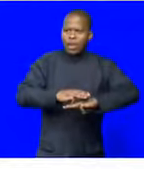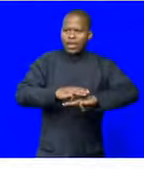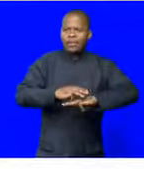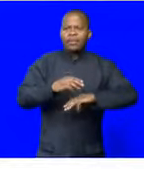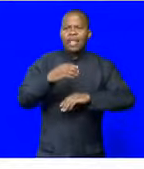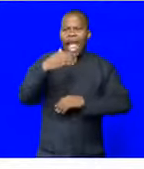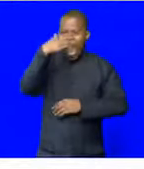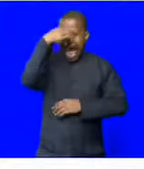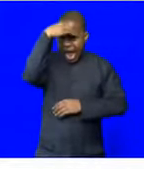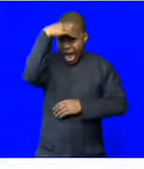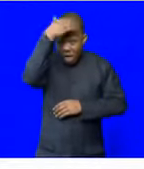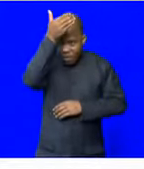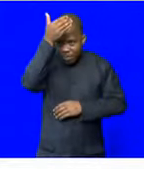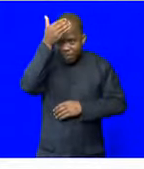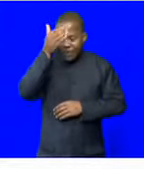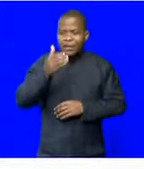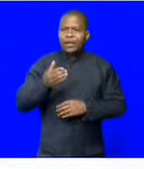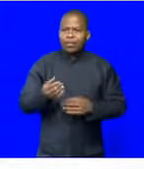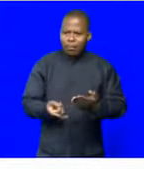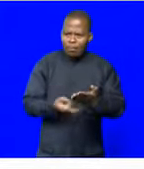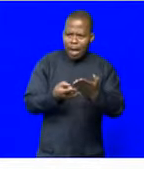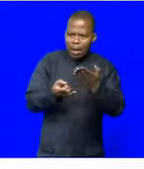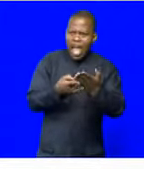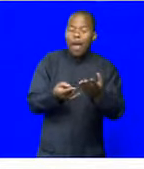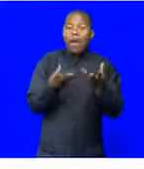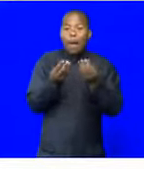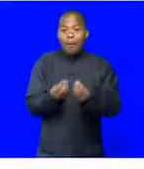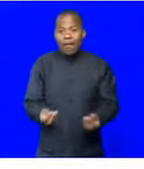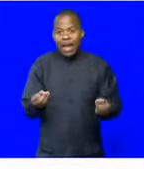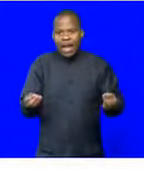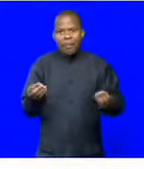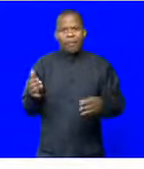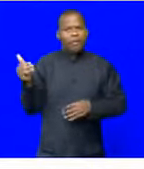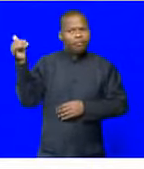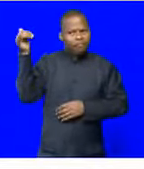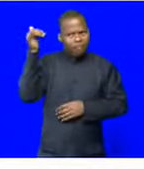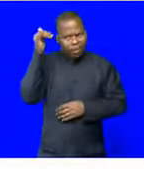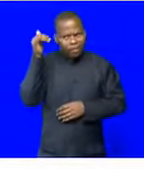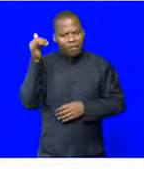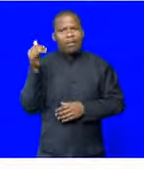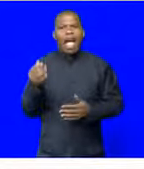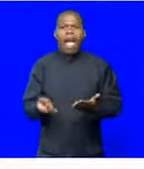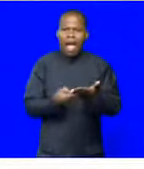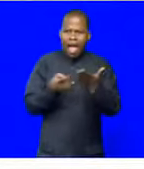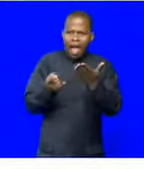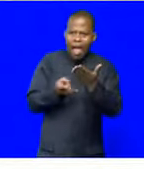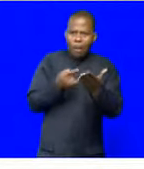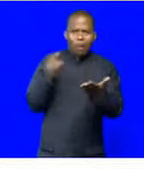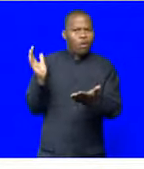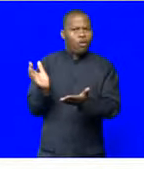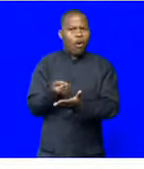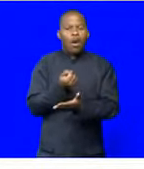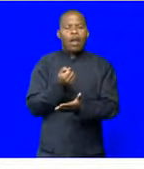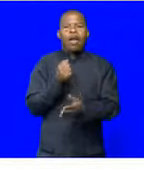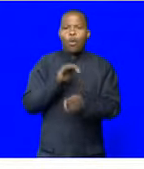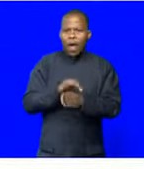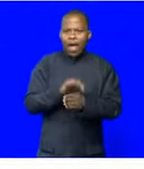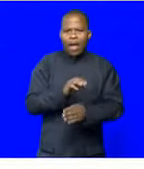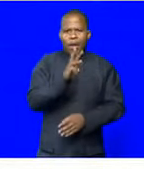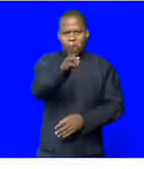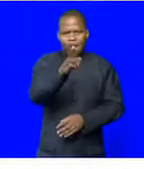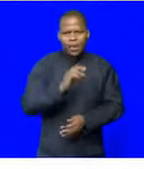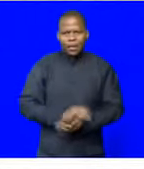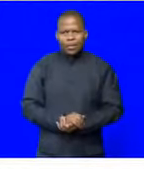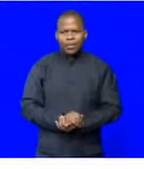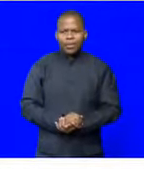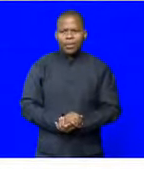utawudlala indzima yakhe eqinisekisa kwekuthi bantfana labashayela leli line bathola lisito loluphelele. Etindzabeni Eswatini